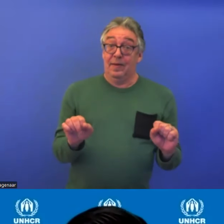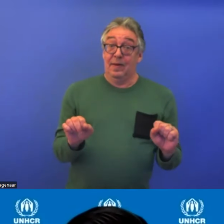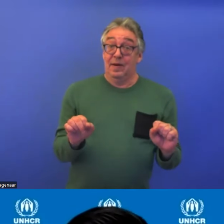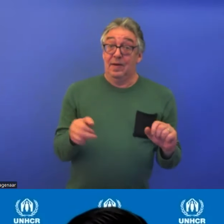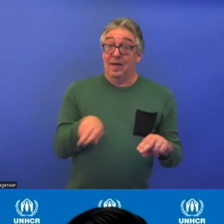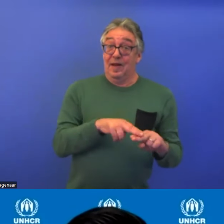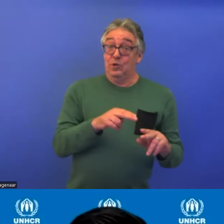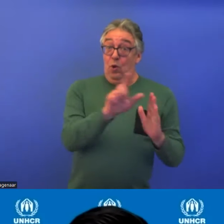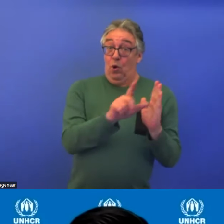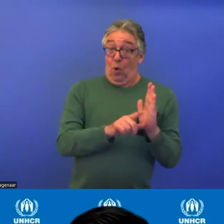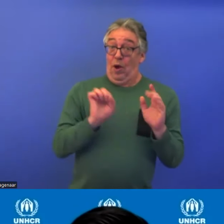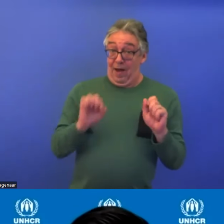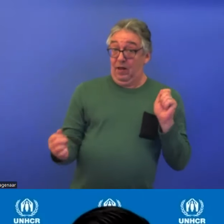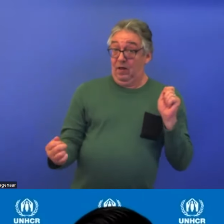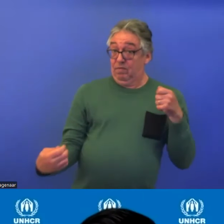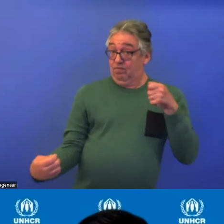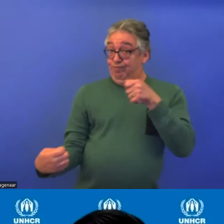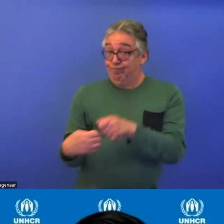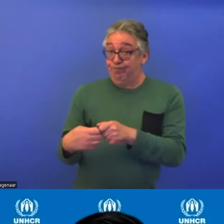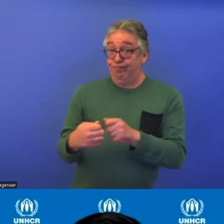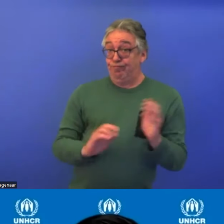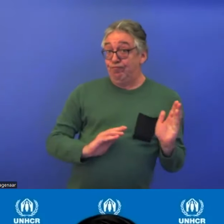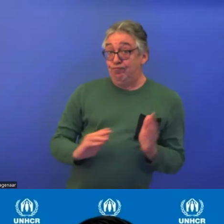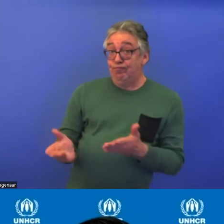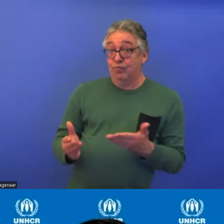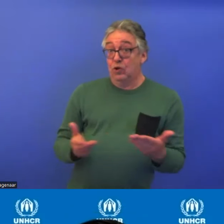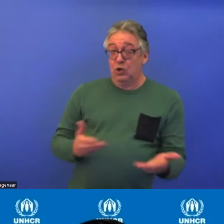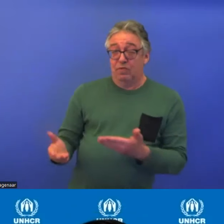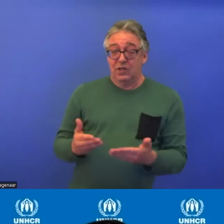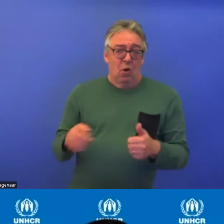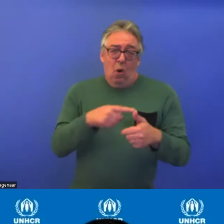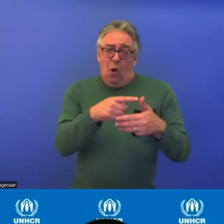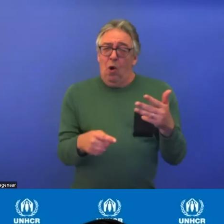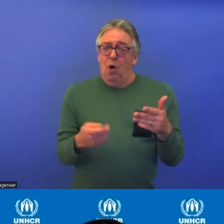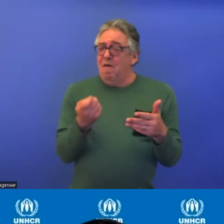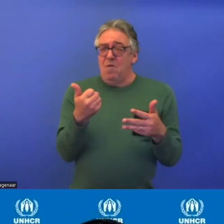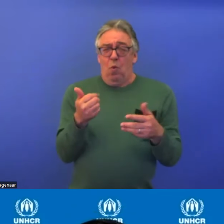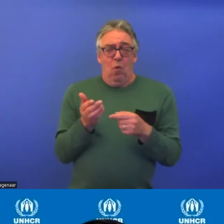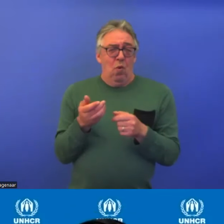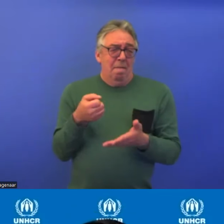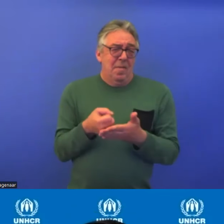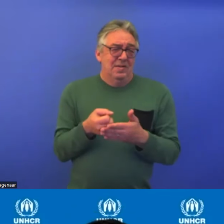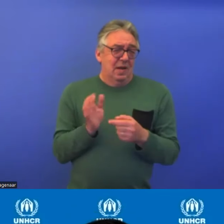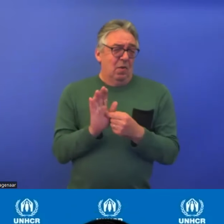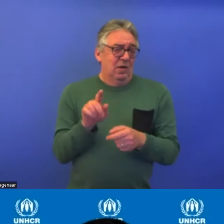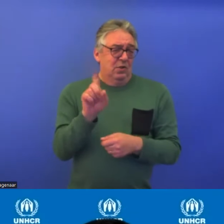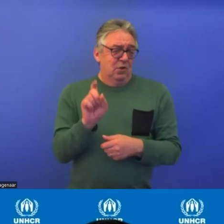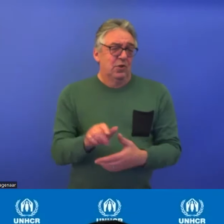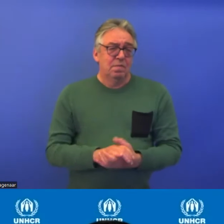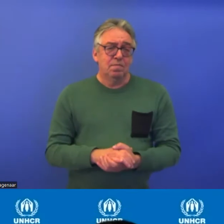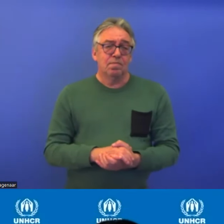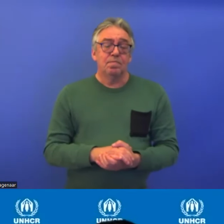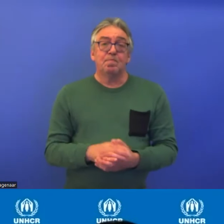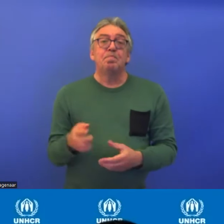legislation affecting persons with disabilities? So just a few guiding questions there as examples, but we're happy to share the broader list,